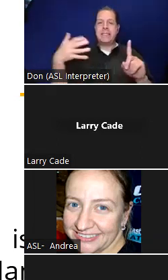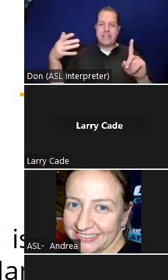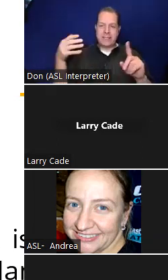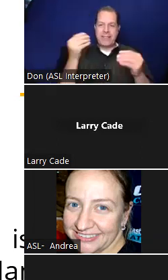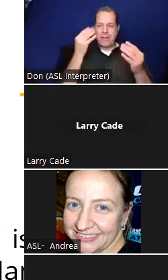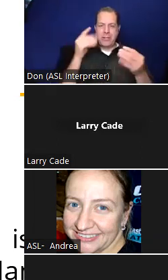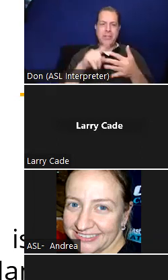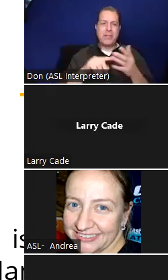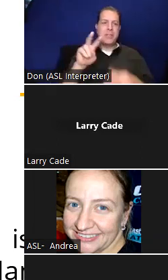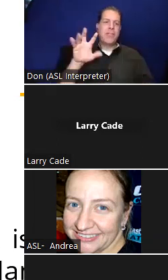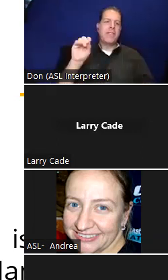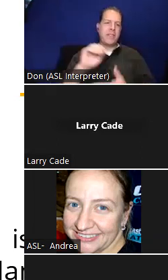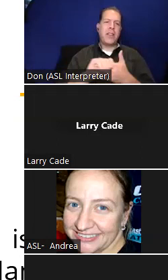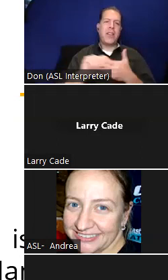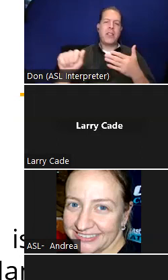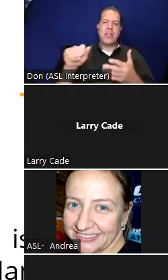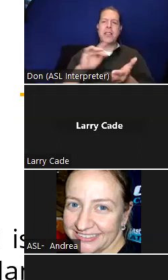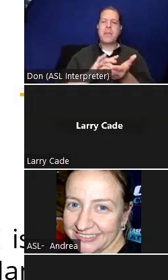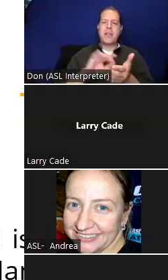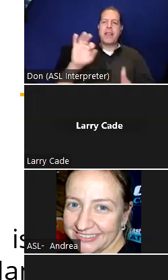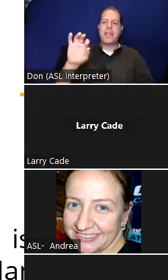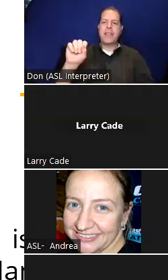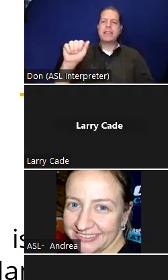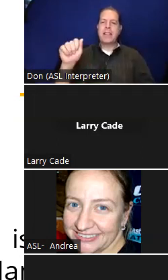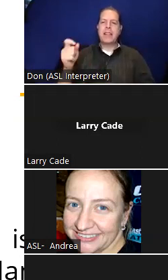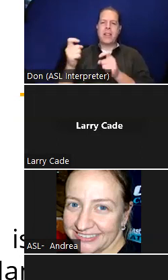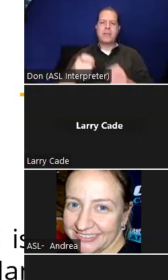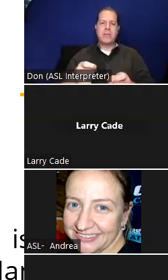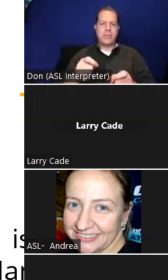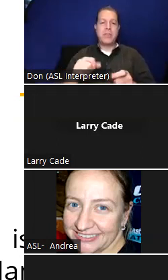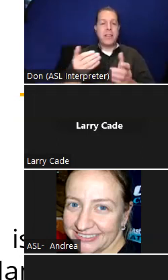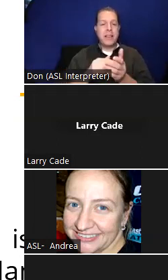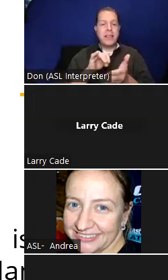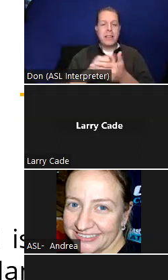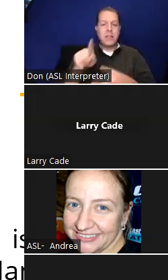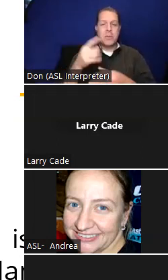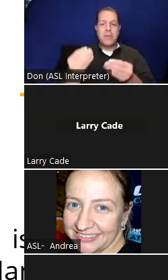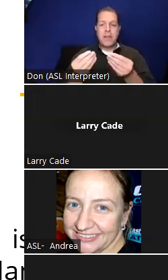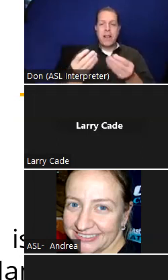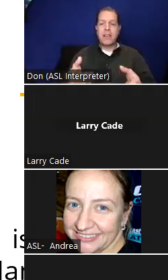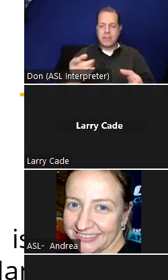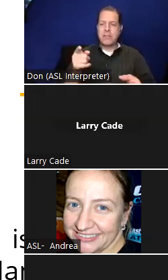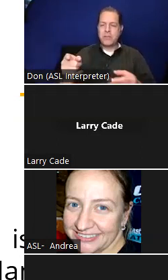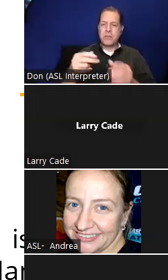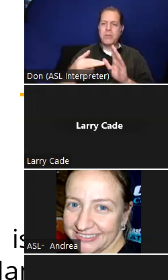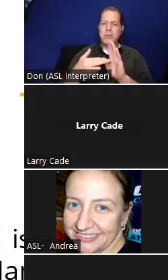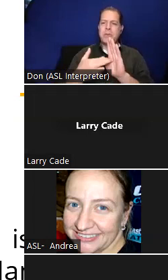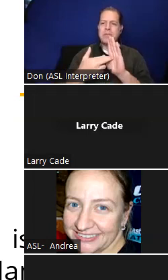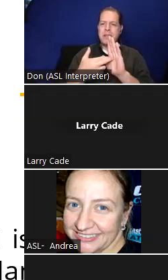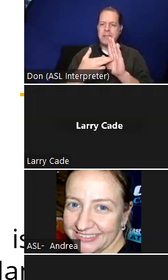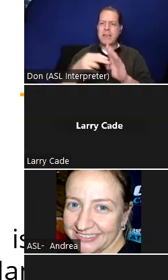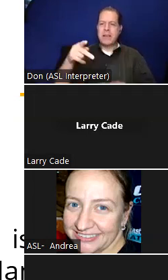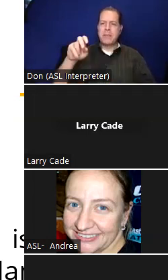The $250 medical FSA contribution, again, is only provided to represented